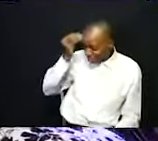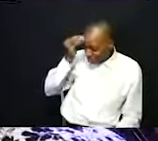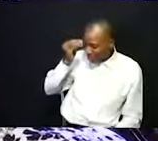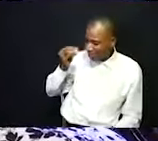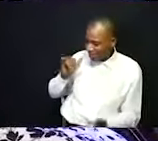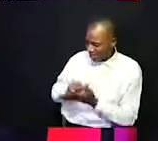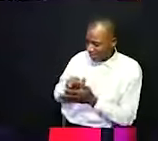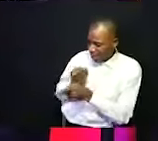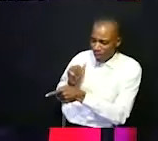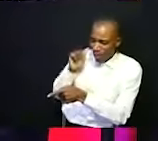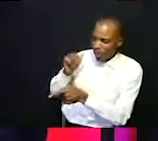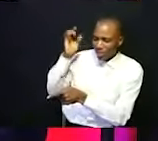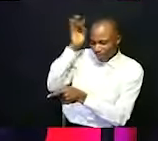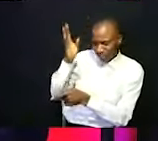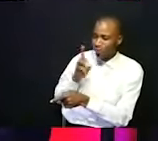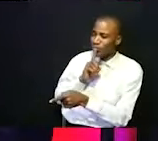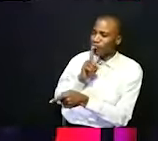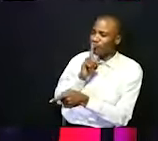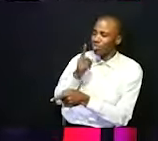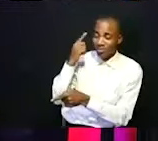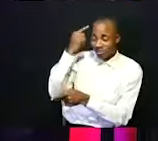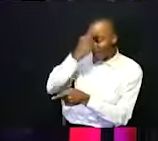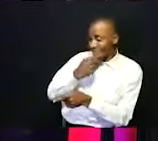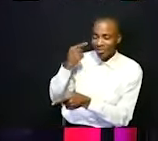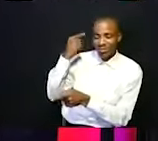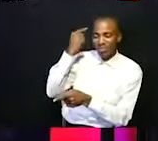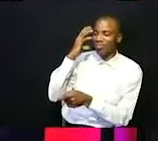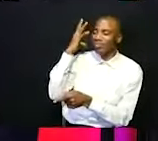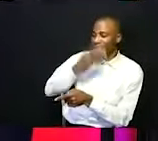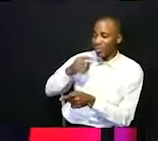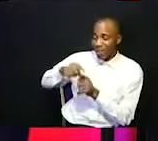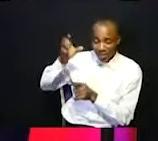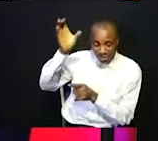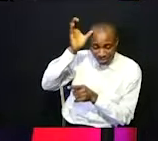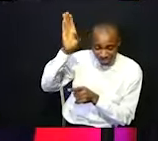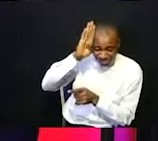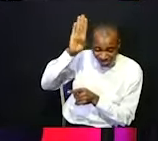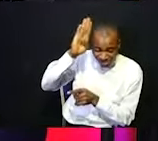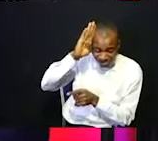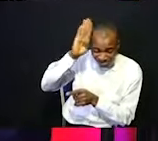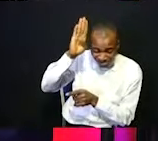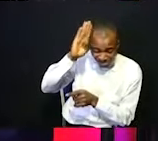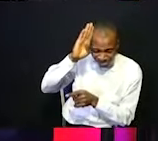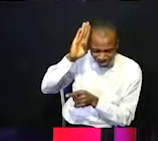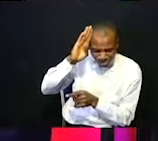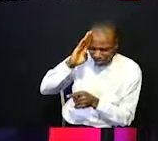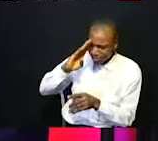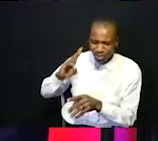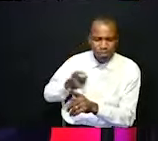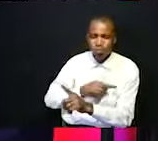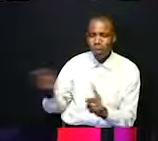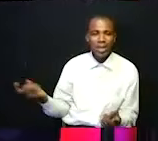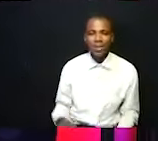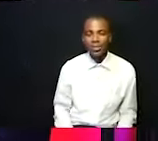ehu. Your beauty should not come from outward adornment. Mumma ma hyehye de enye honam